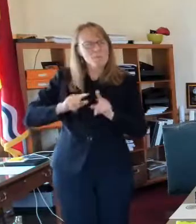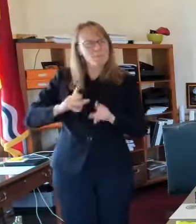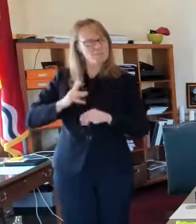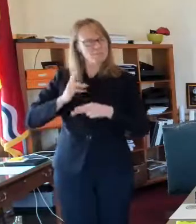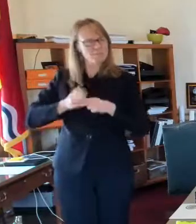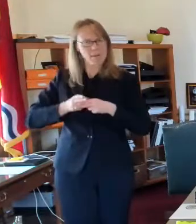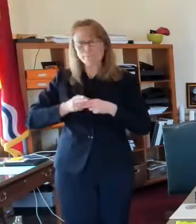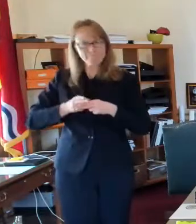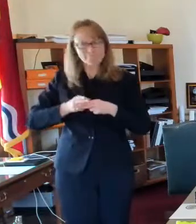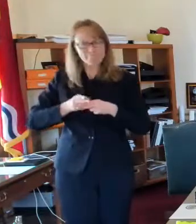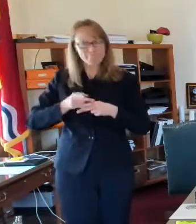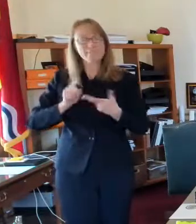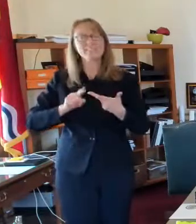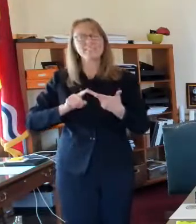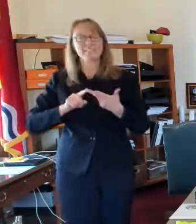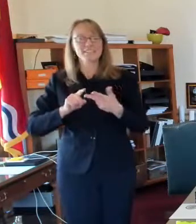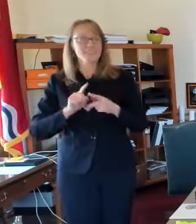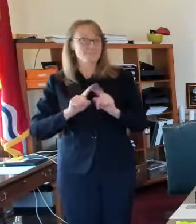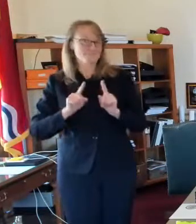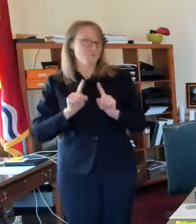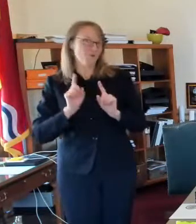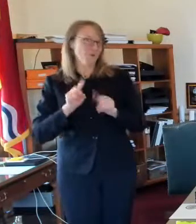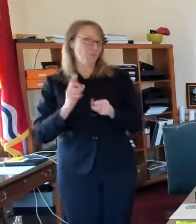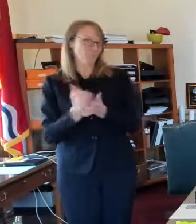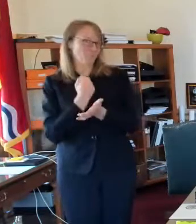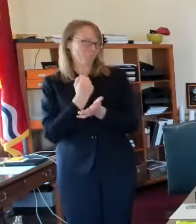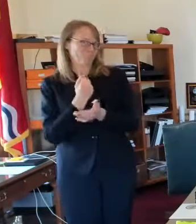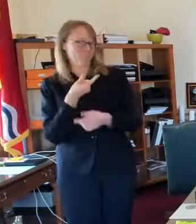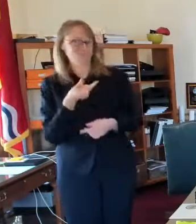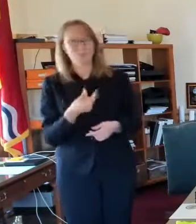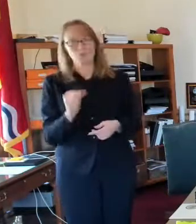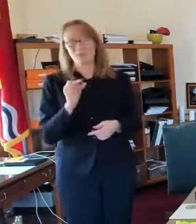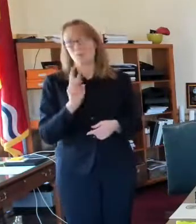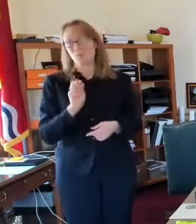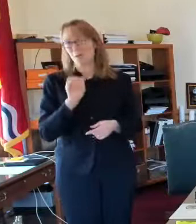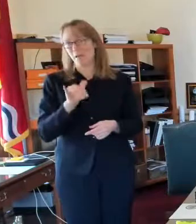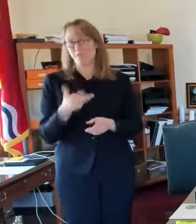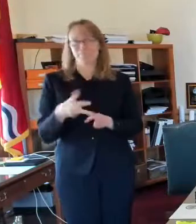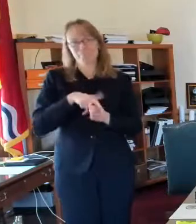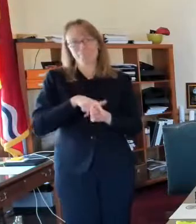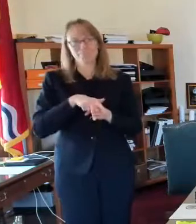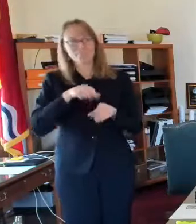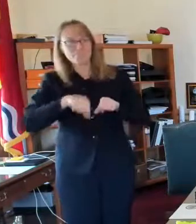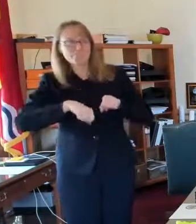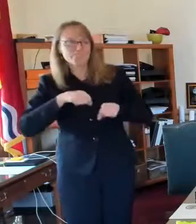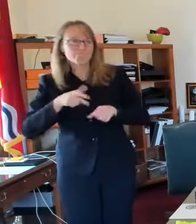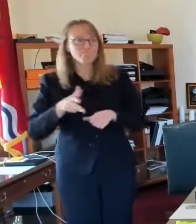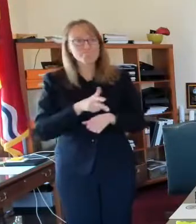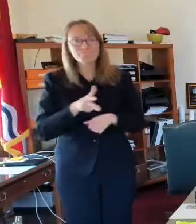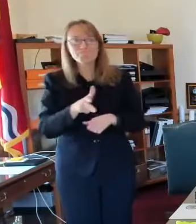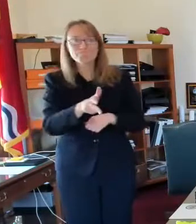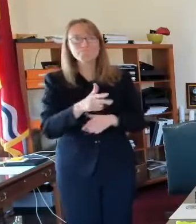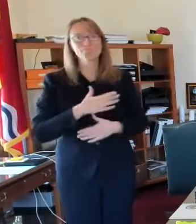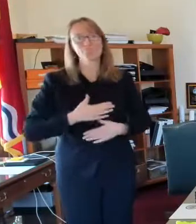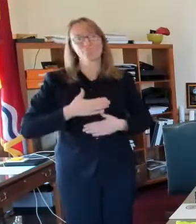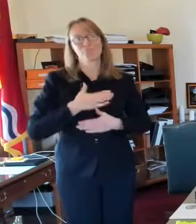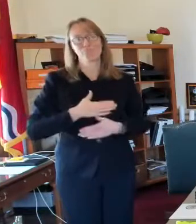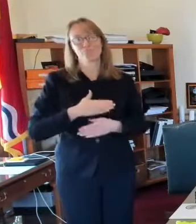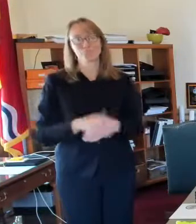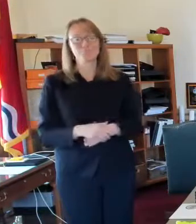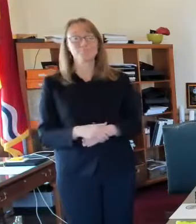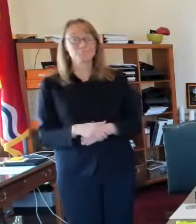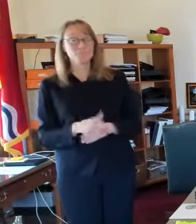the weekend, maybe take a bike ride. So a couple of other things to talk about with you today. The first